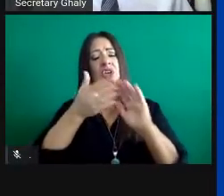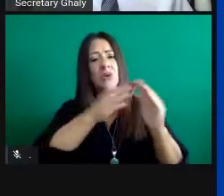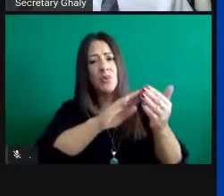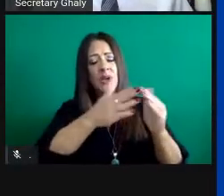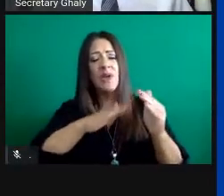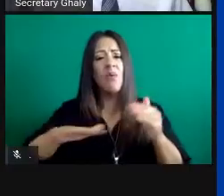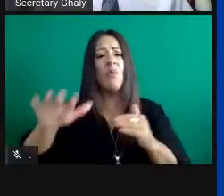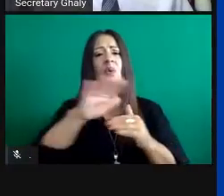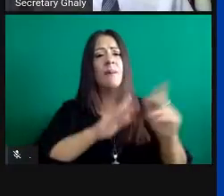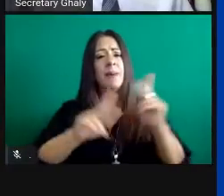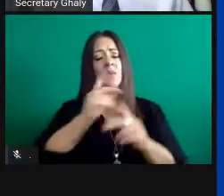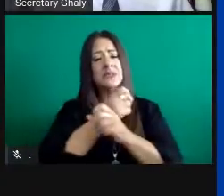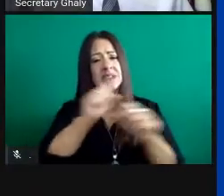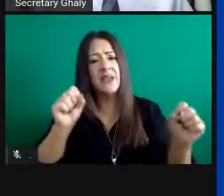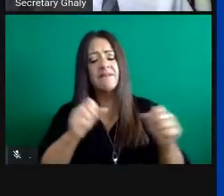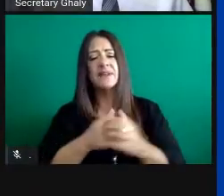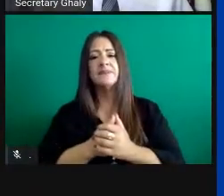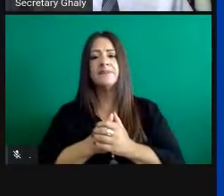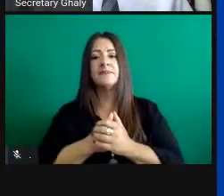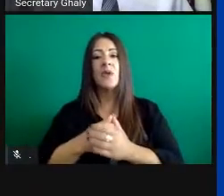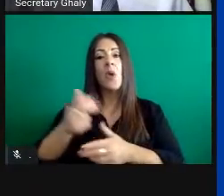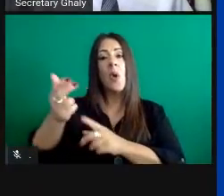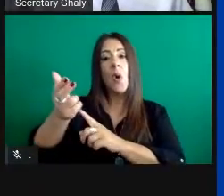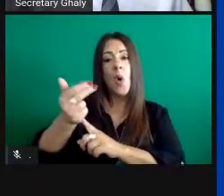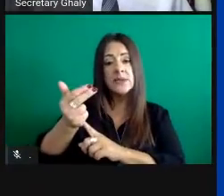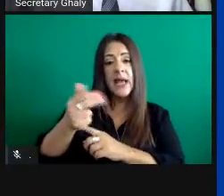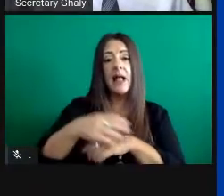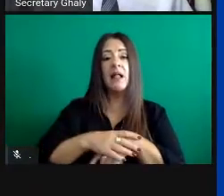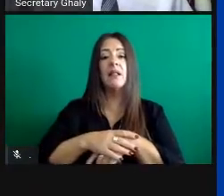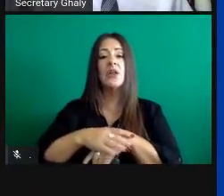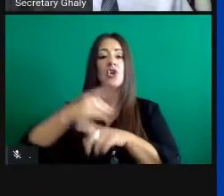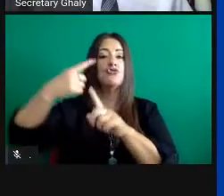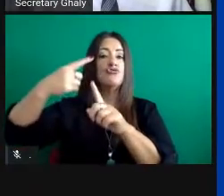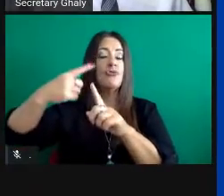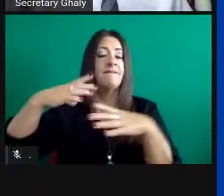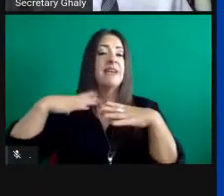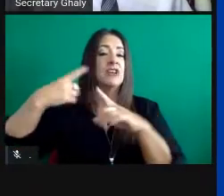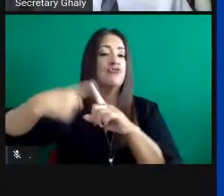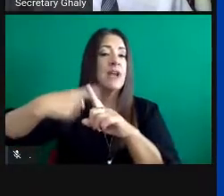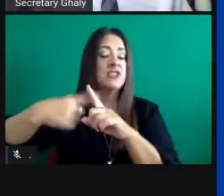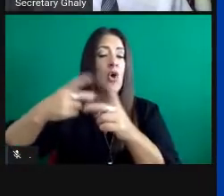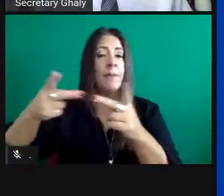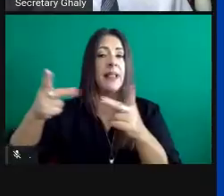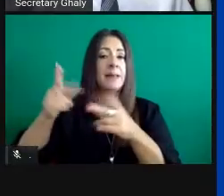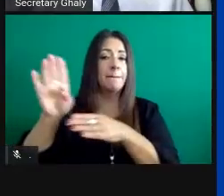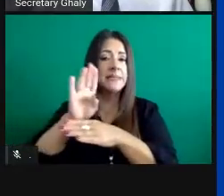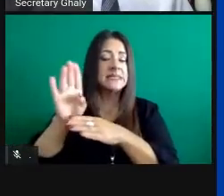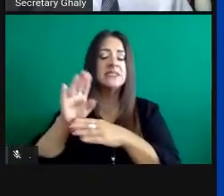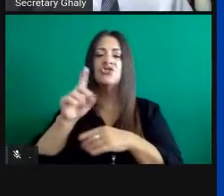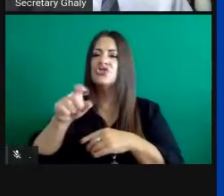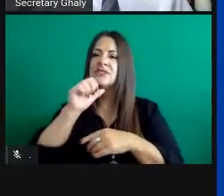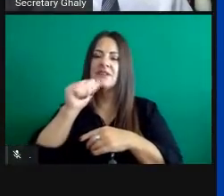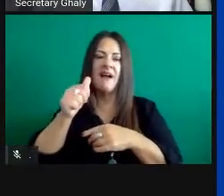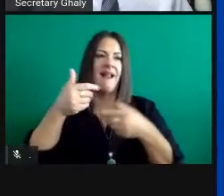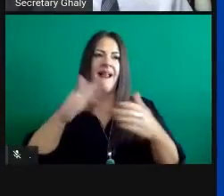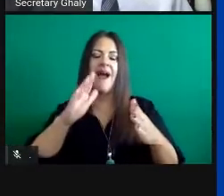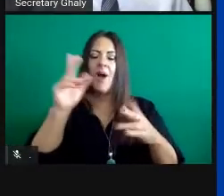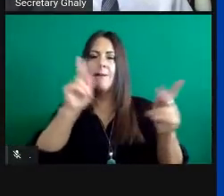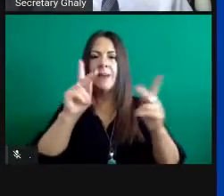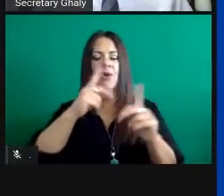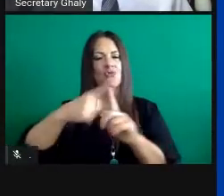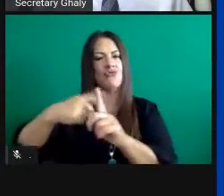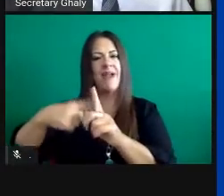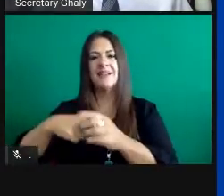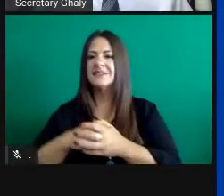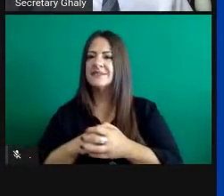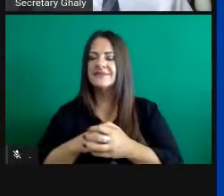and vacation rentals should not rent to people coming from those regions under the stay-at-home order, except for